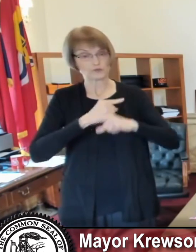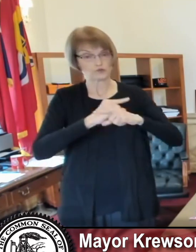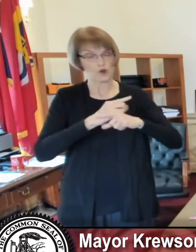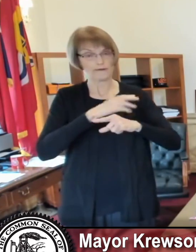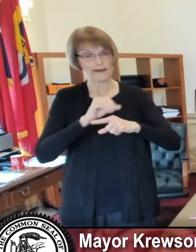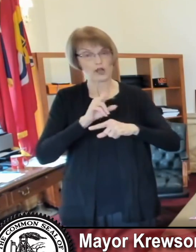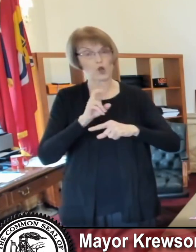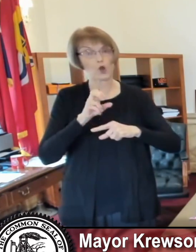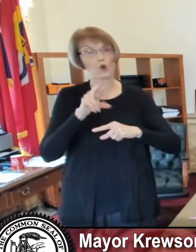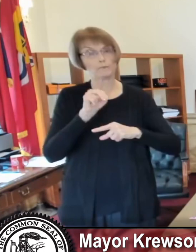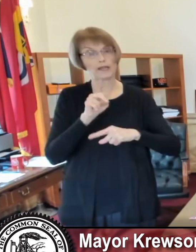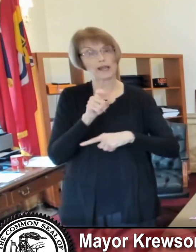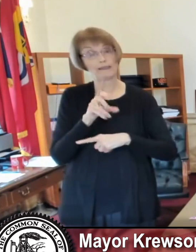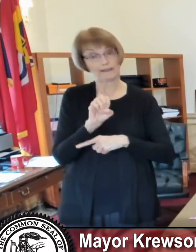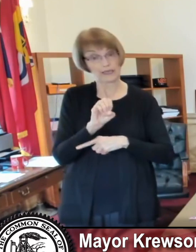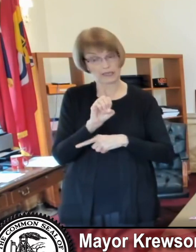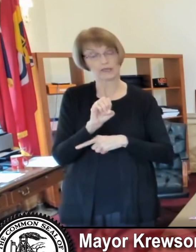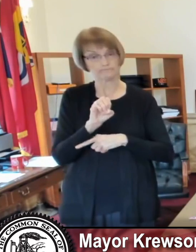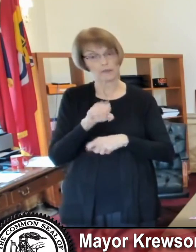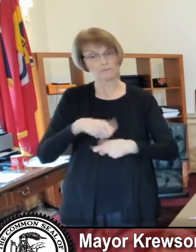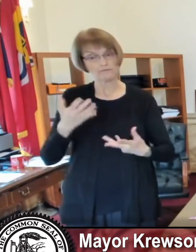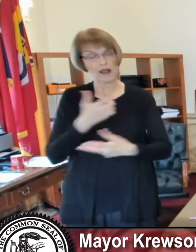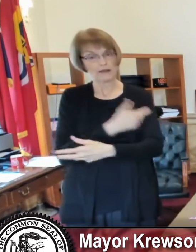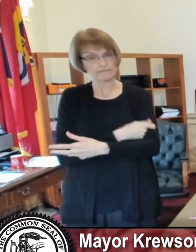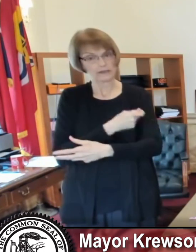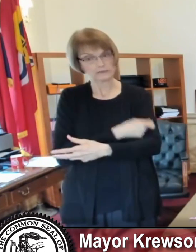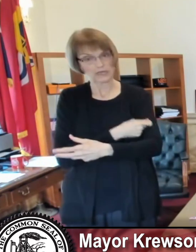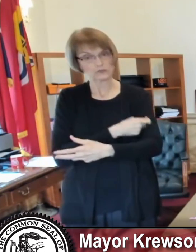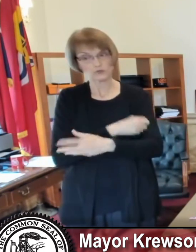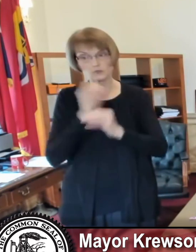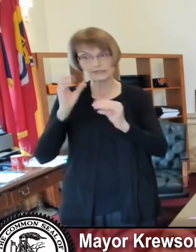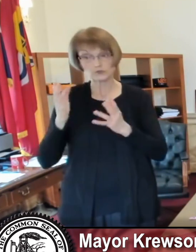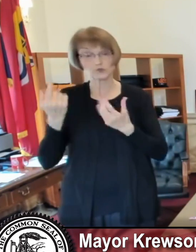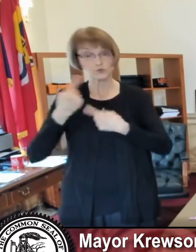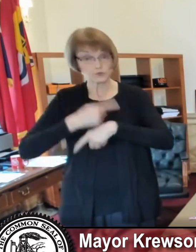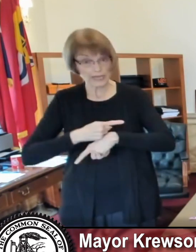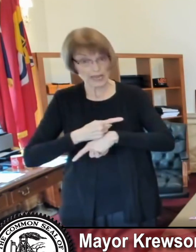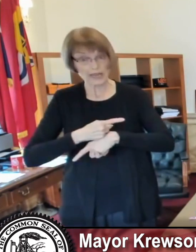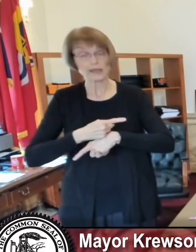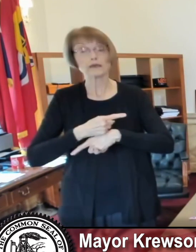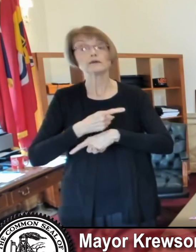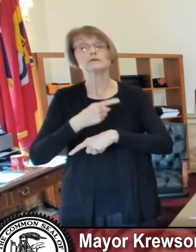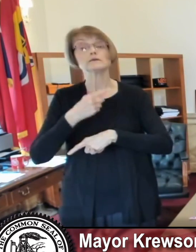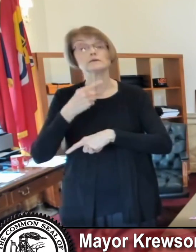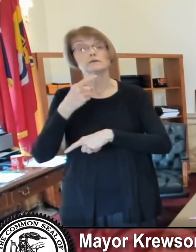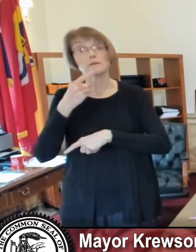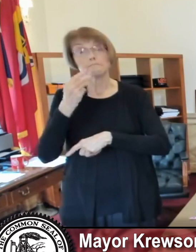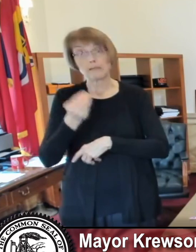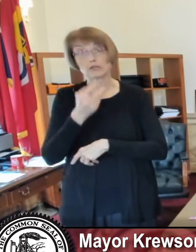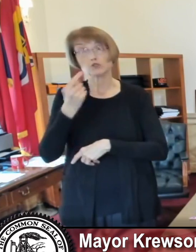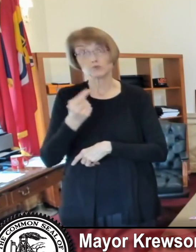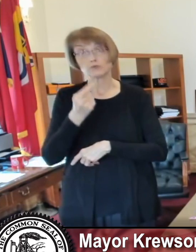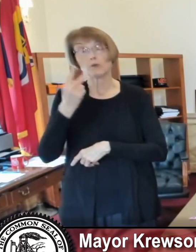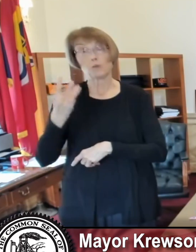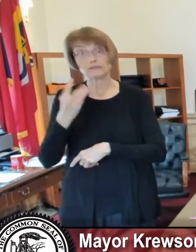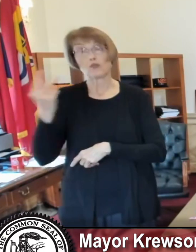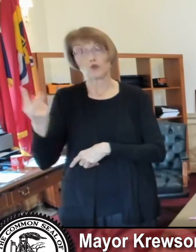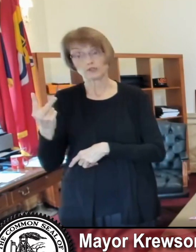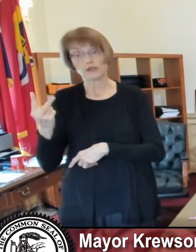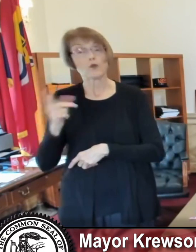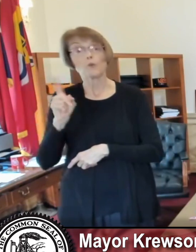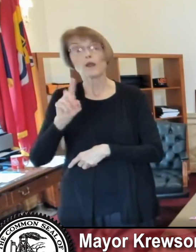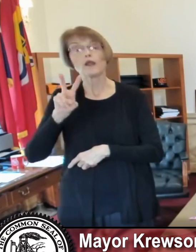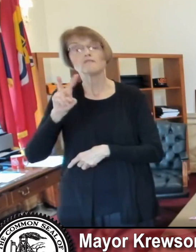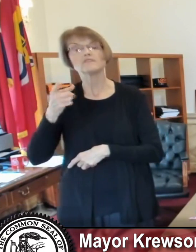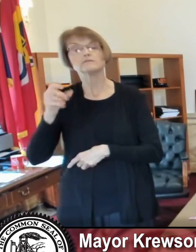League, and they are doing vaccinations for teachers today through Thursday at Vashon. You do have to have